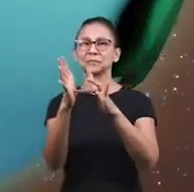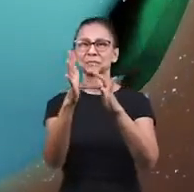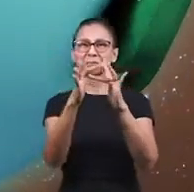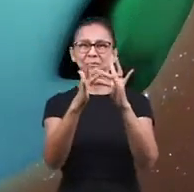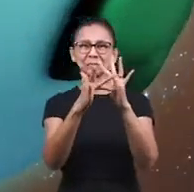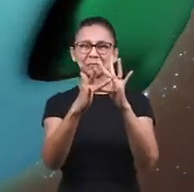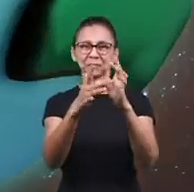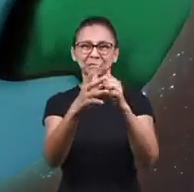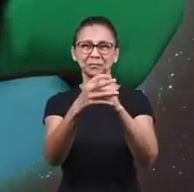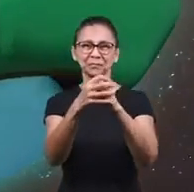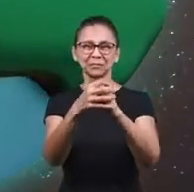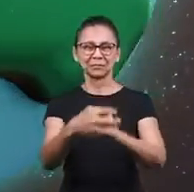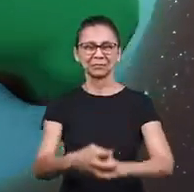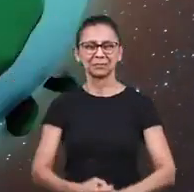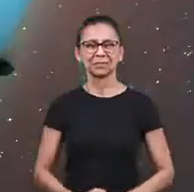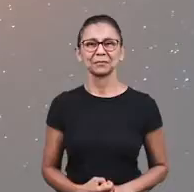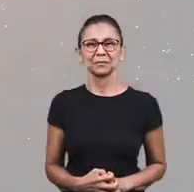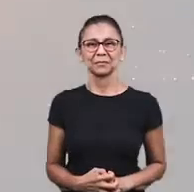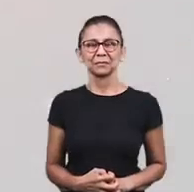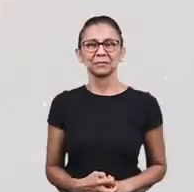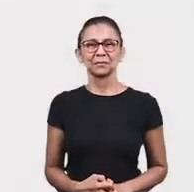returns.